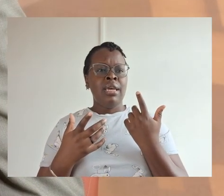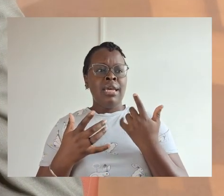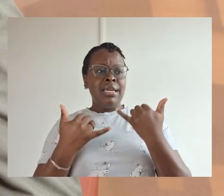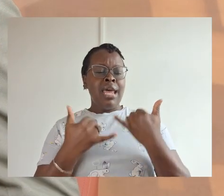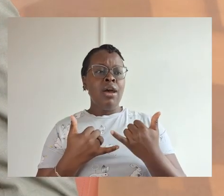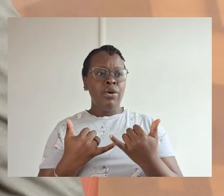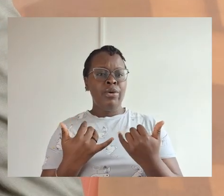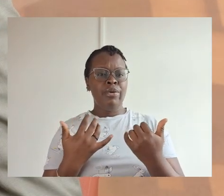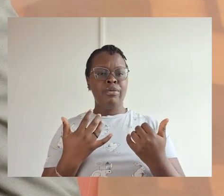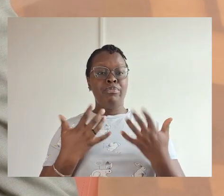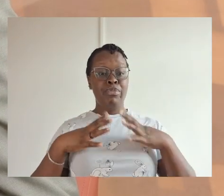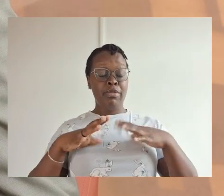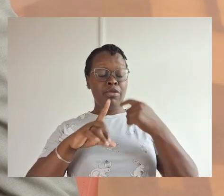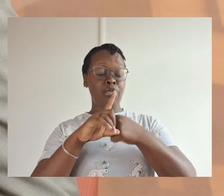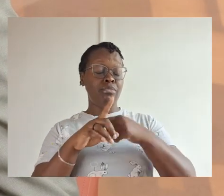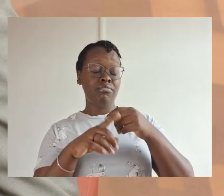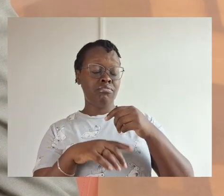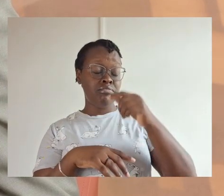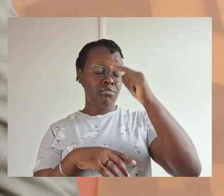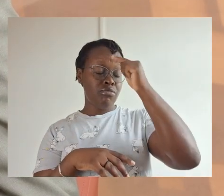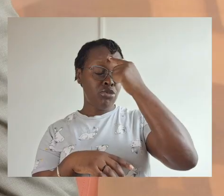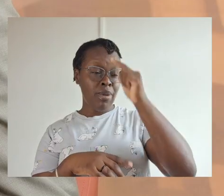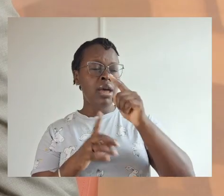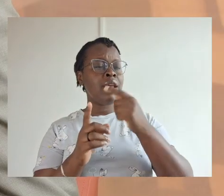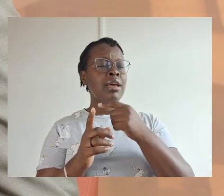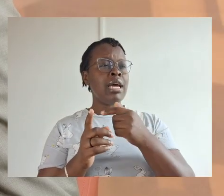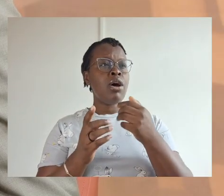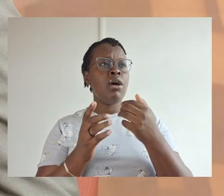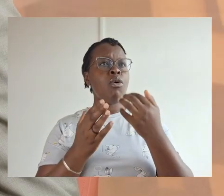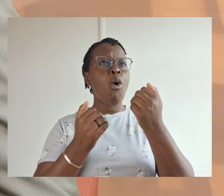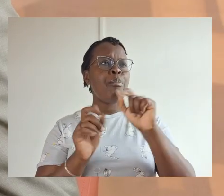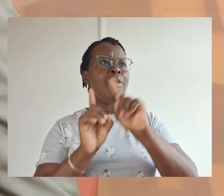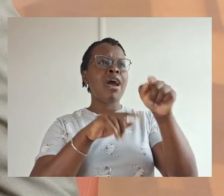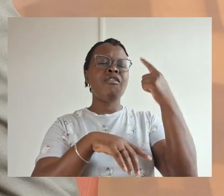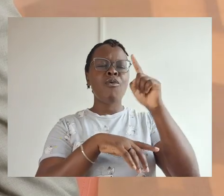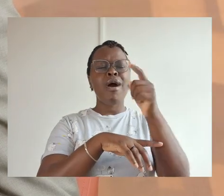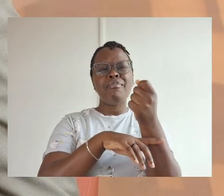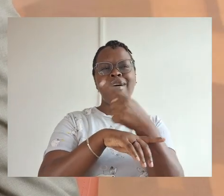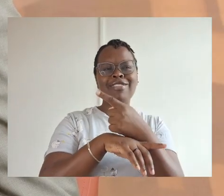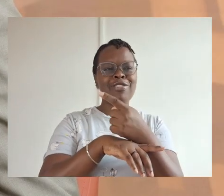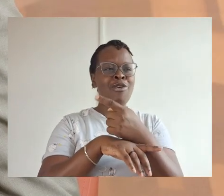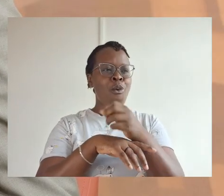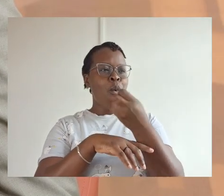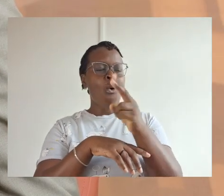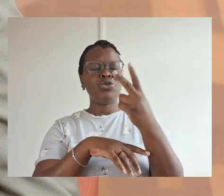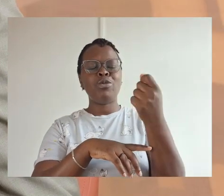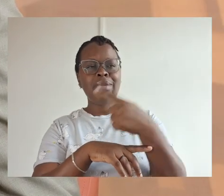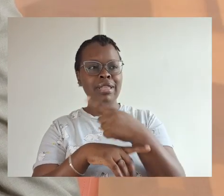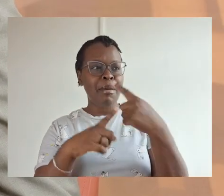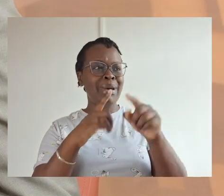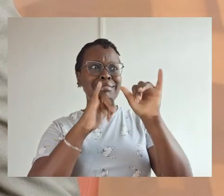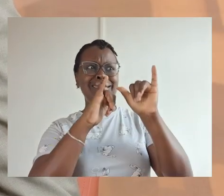Somali refugees started coming to this country in 1991, thinking that 2-3 years or even months, Somalia will be